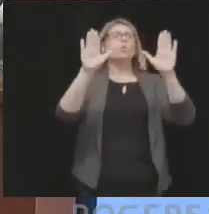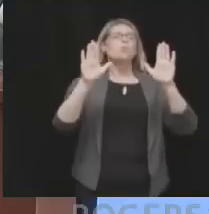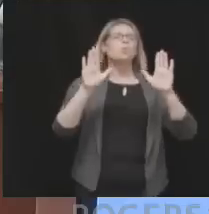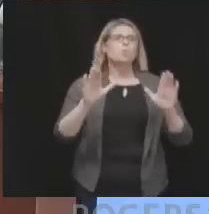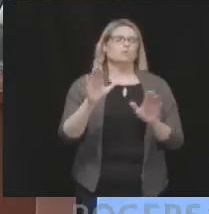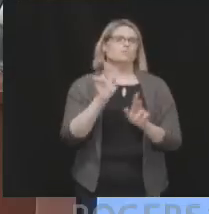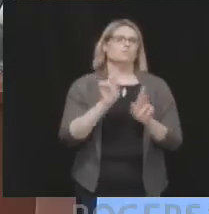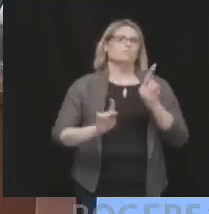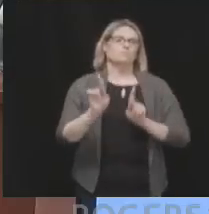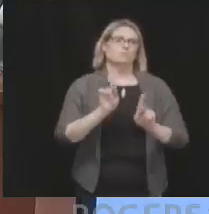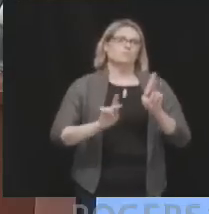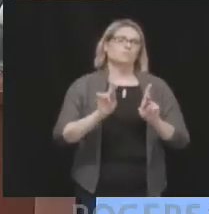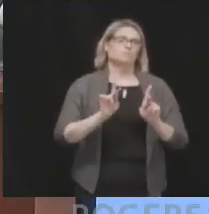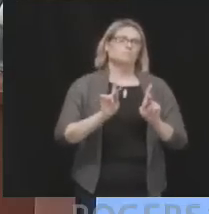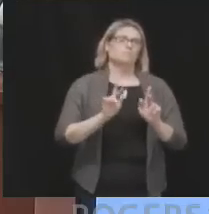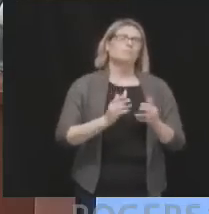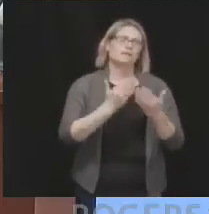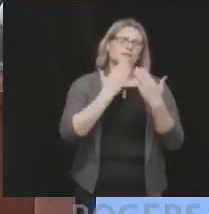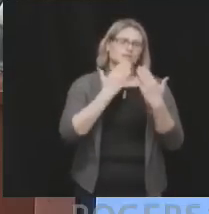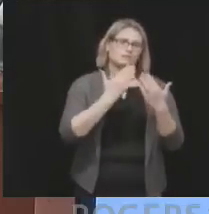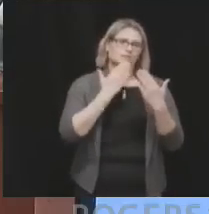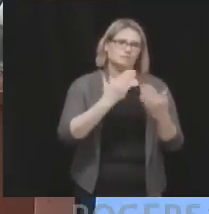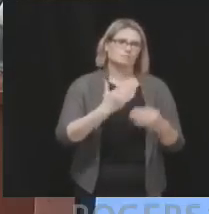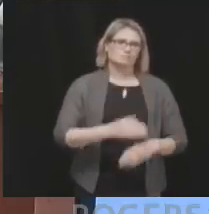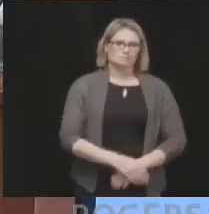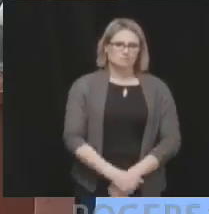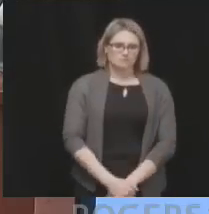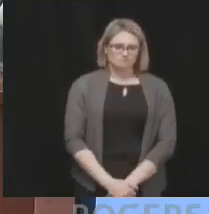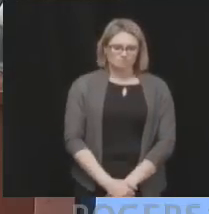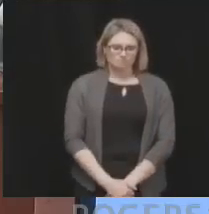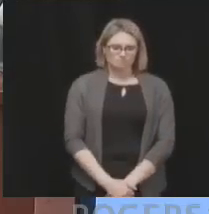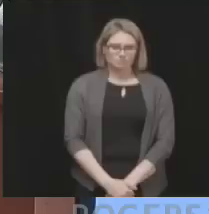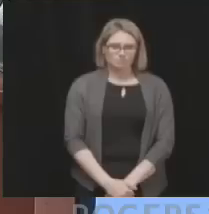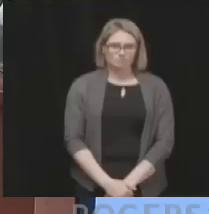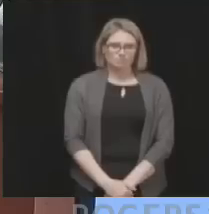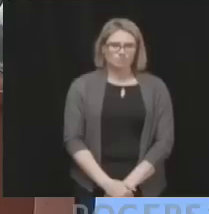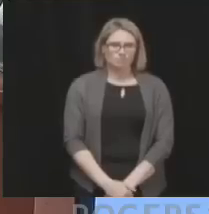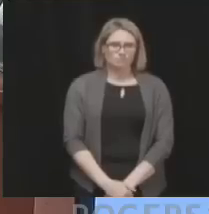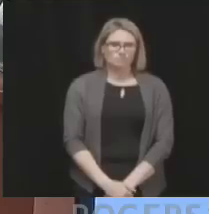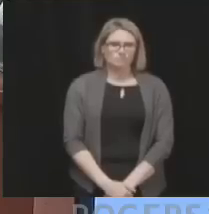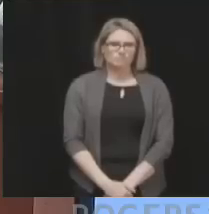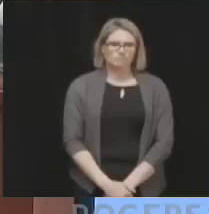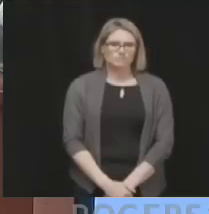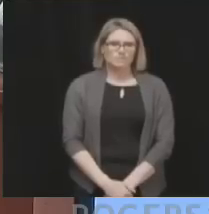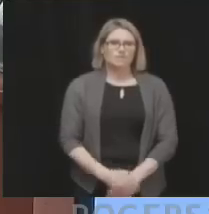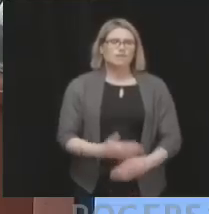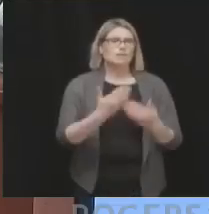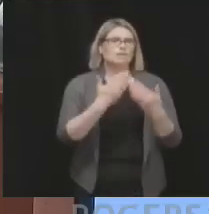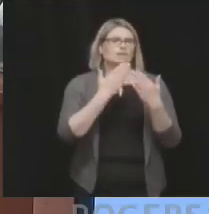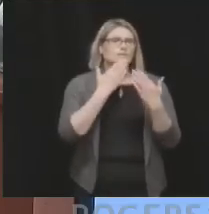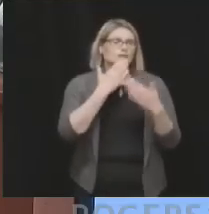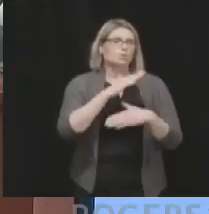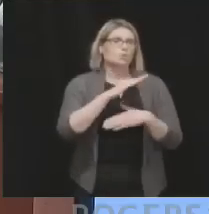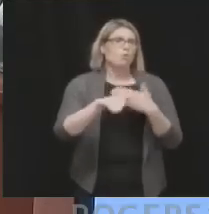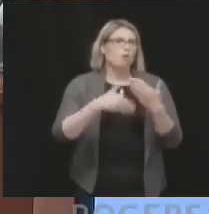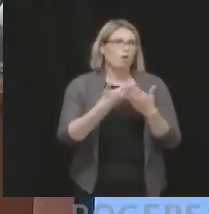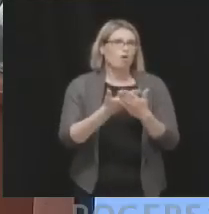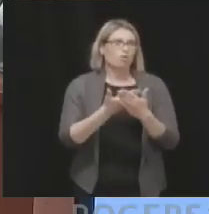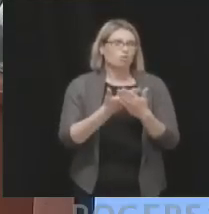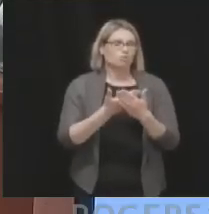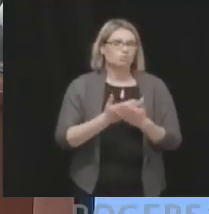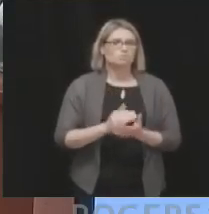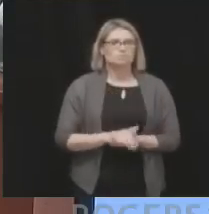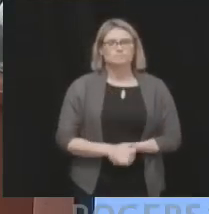per capita cases here in New Brunswick. That's something we should all be proud of. And not just in Canada, but I think if you look across North